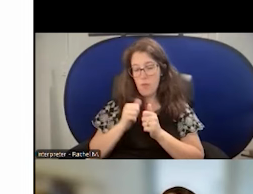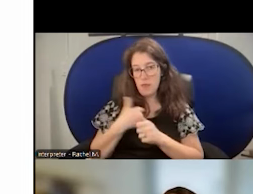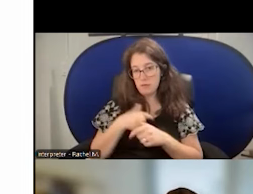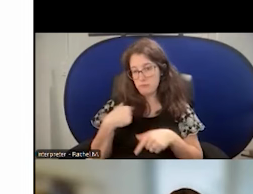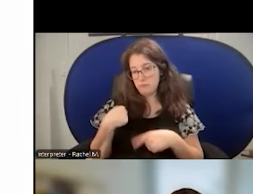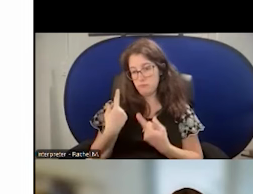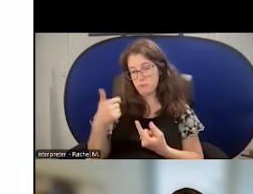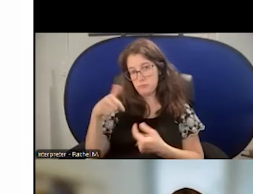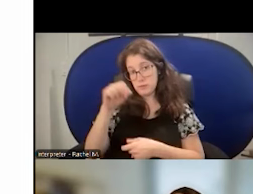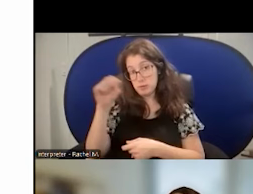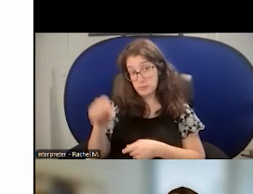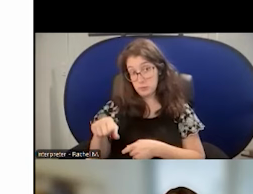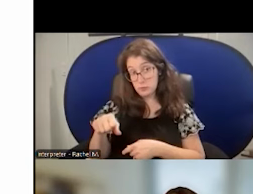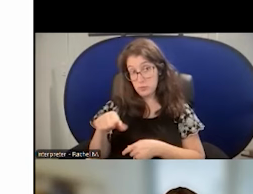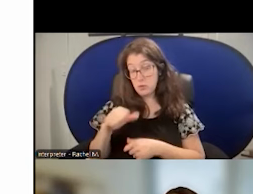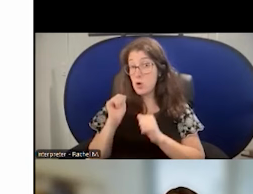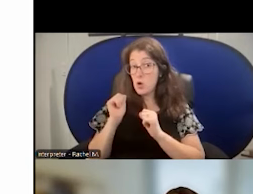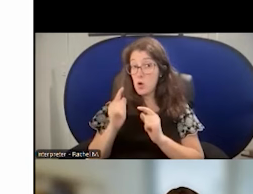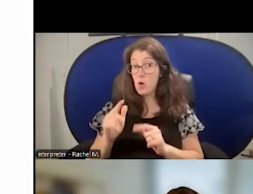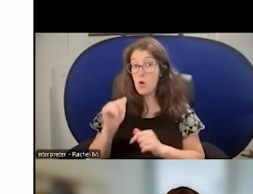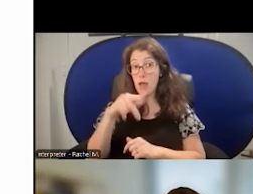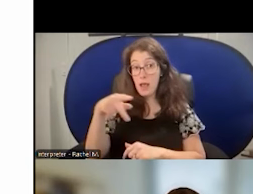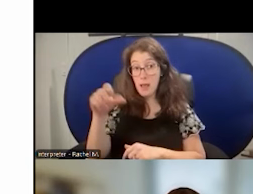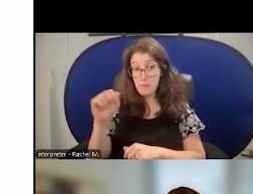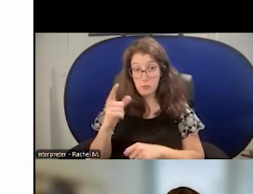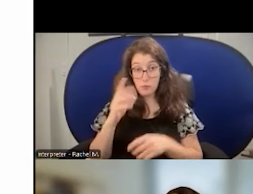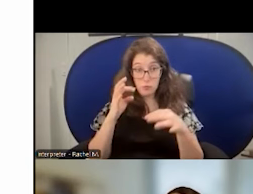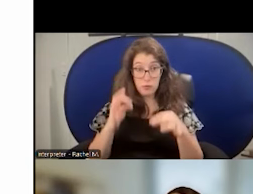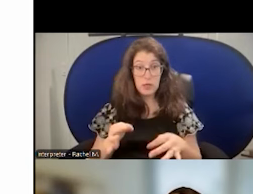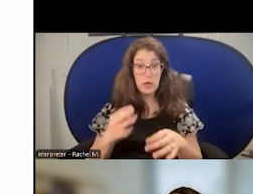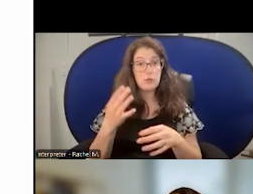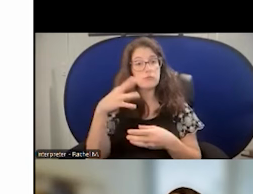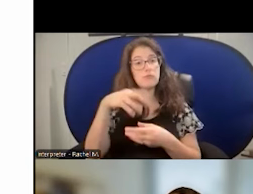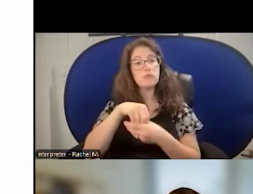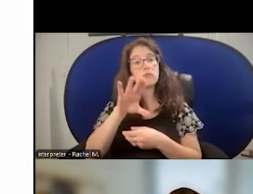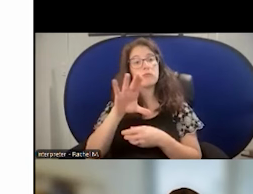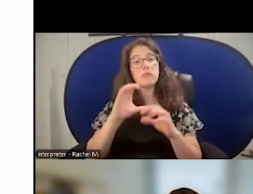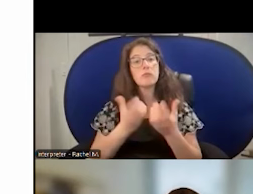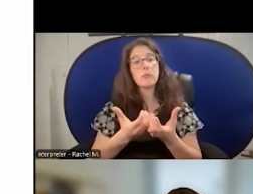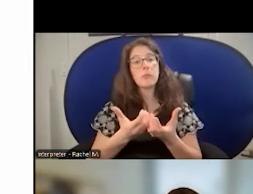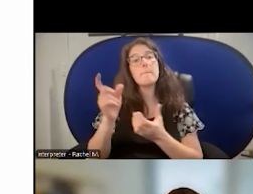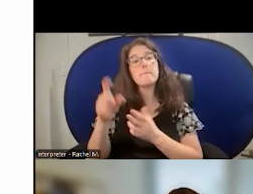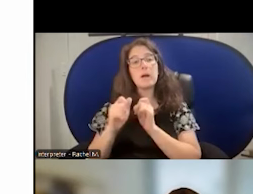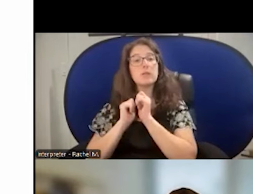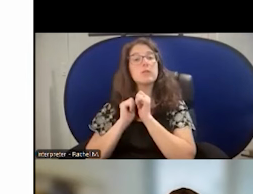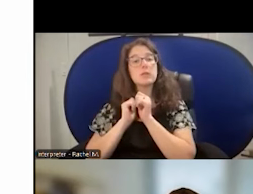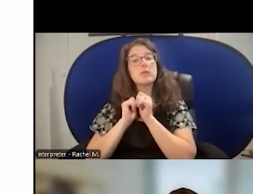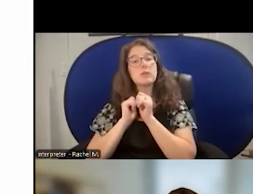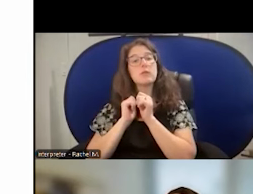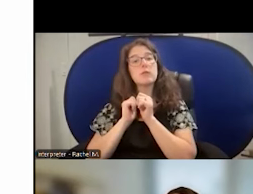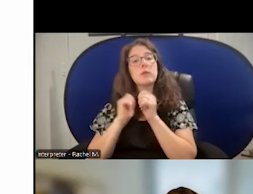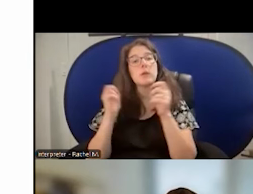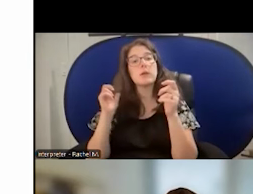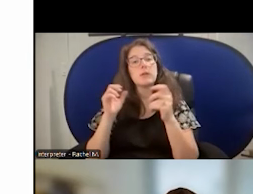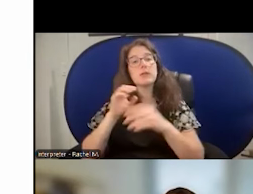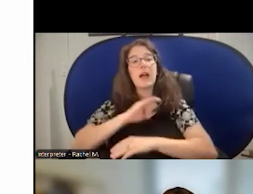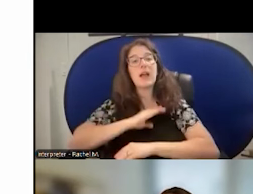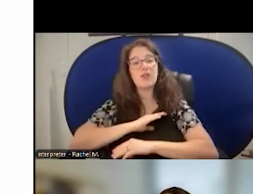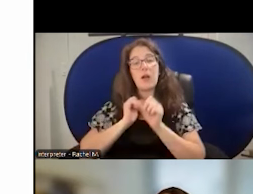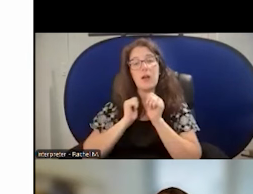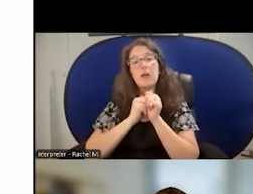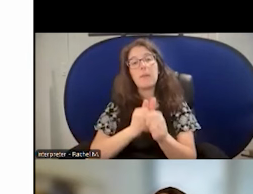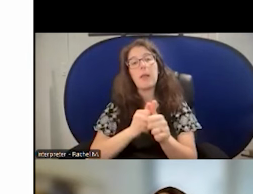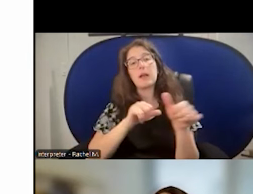all applications that you choose to include in your course need to meet compliance standards, and that is